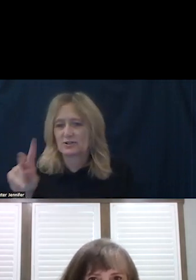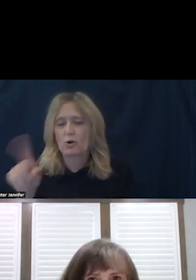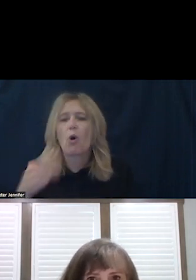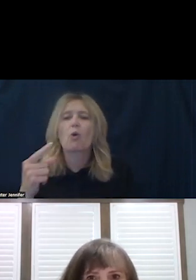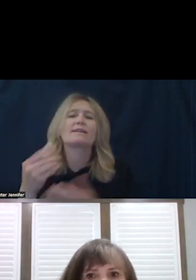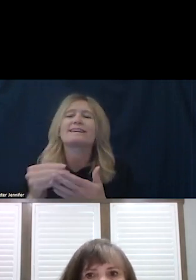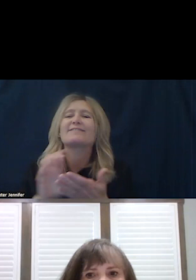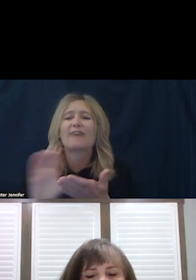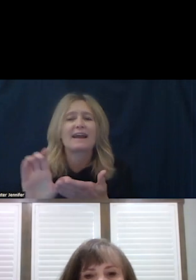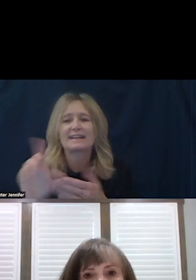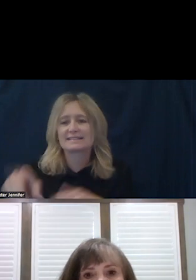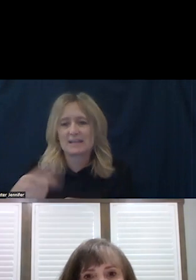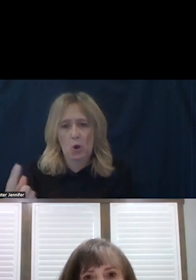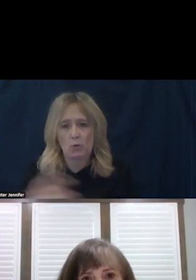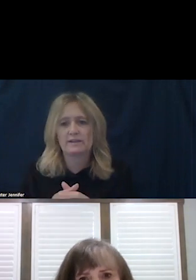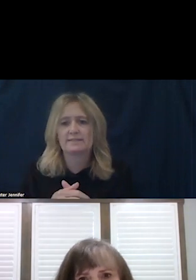financing related.